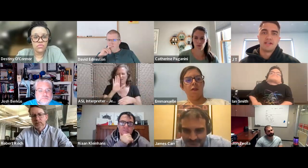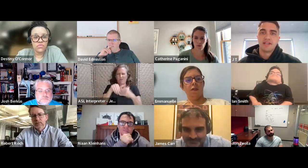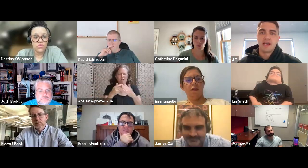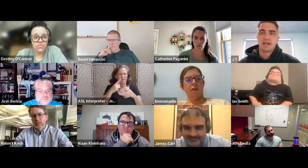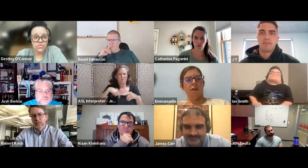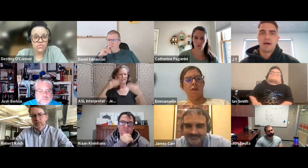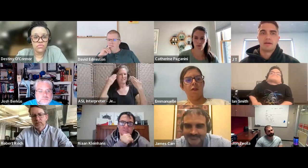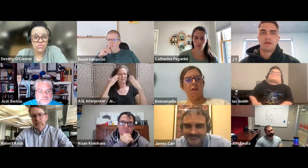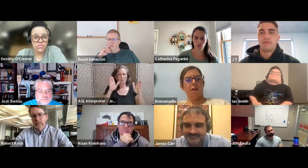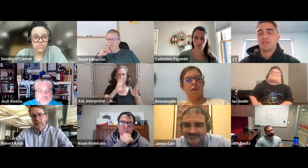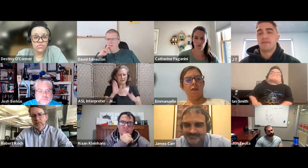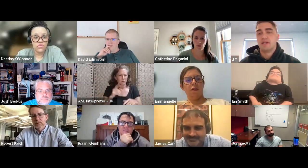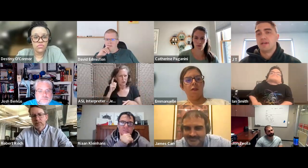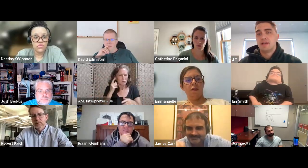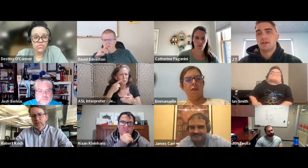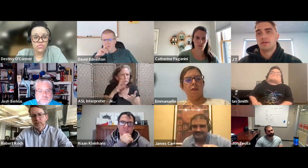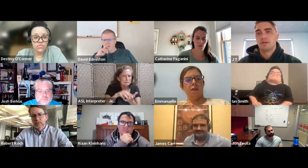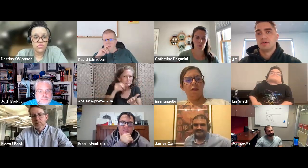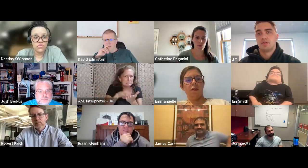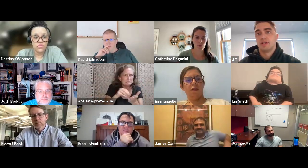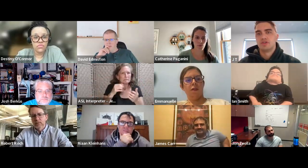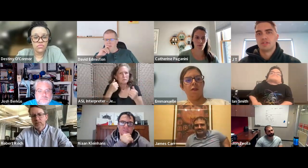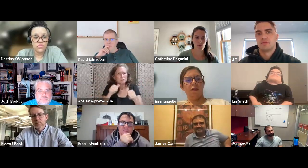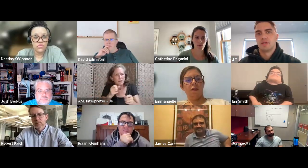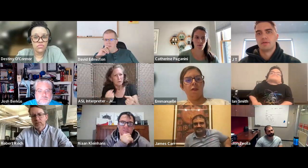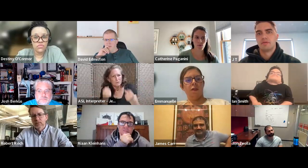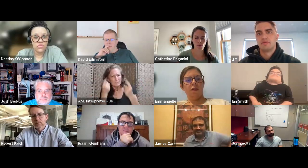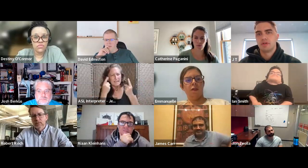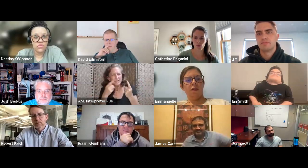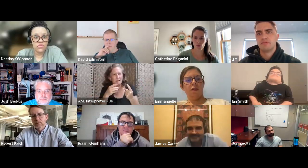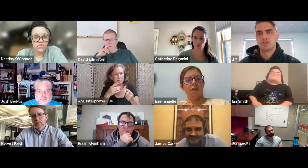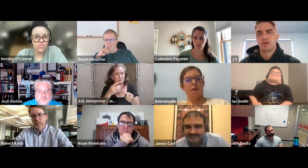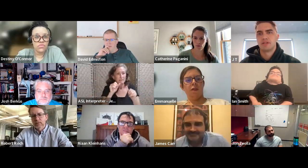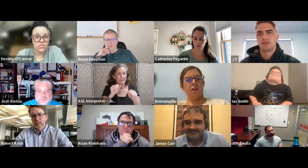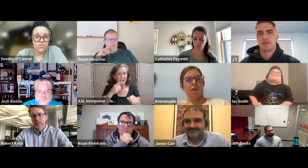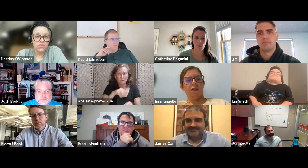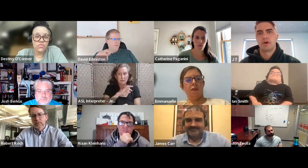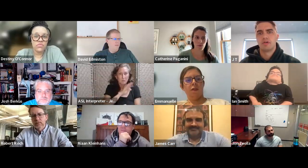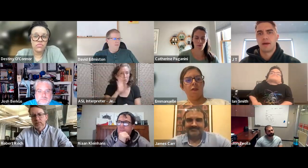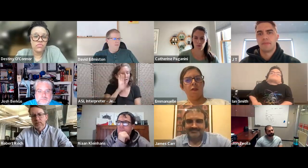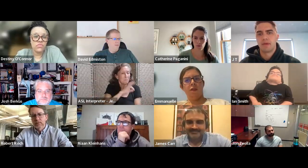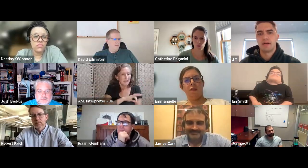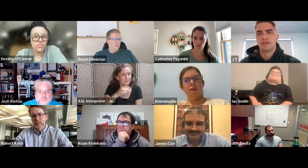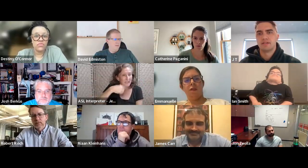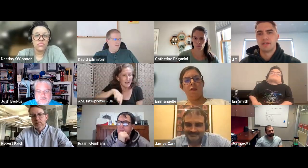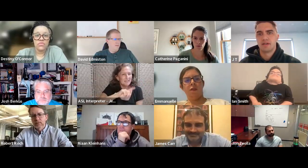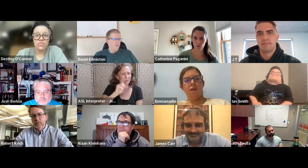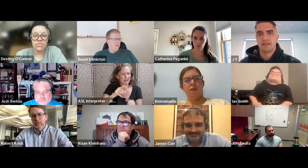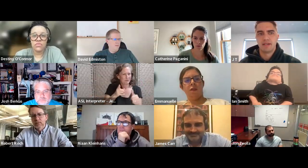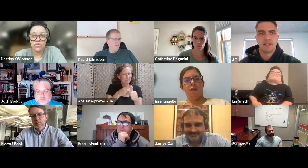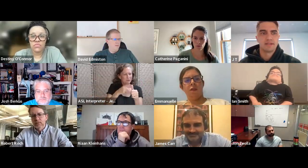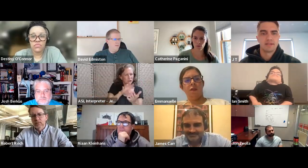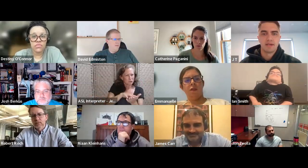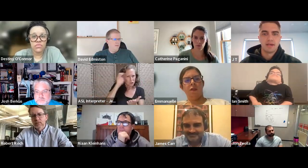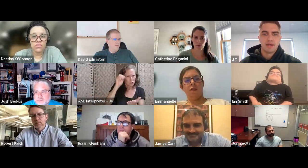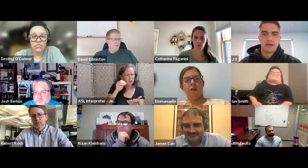get an understanding about if there was even a need or an interest for it first before trying to create a program that might not necessarily meet